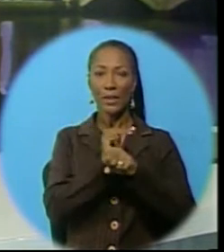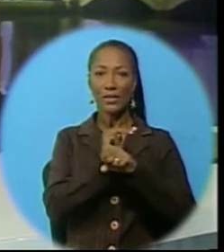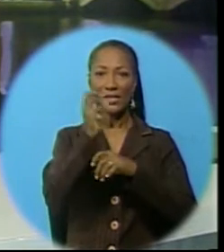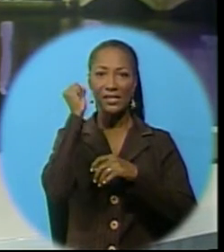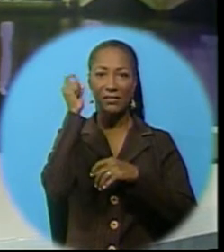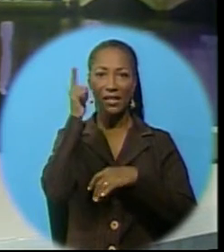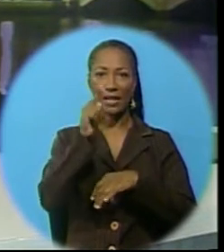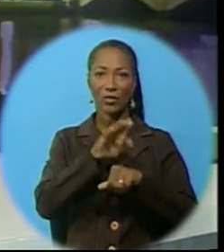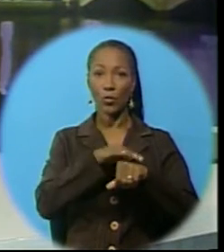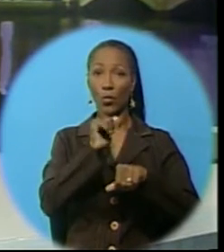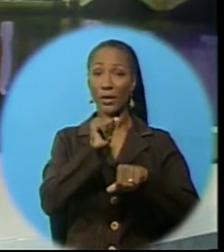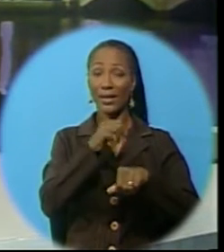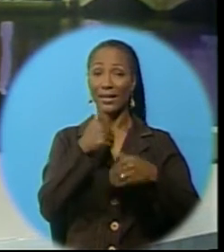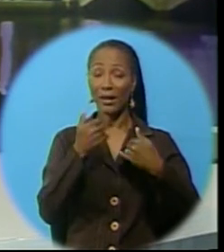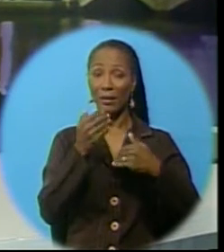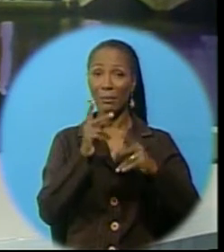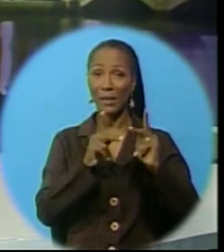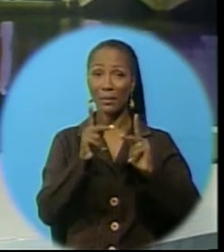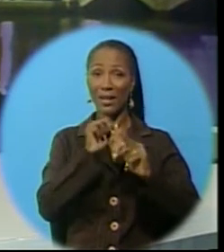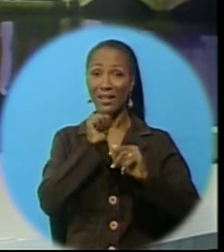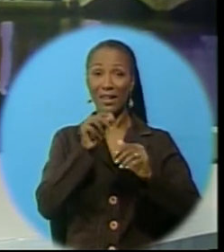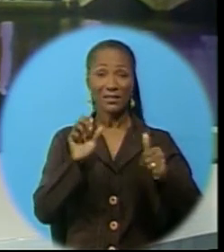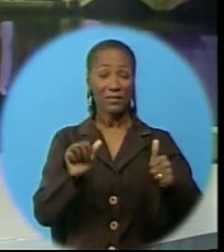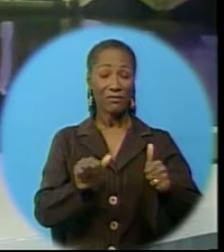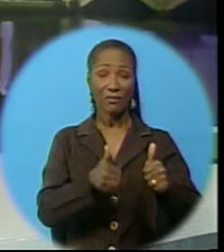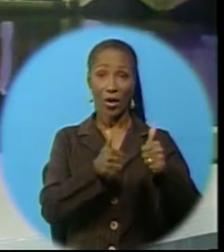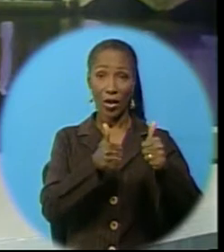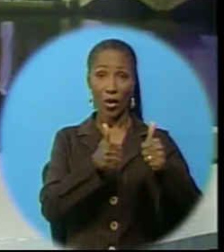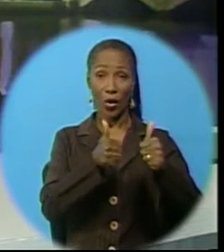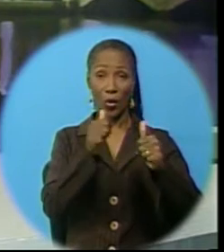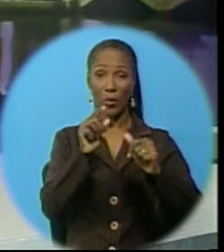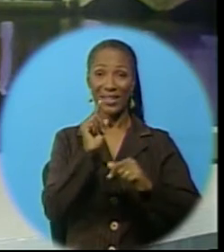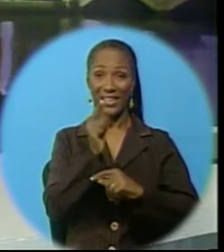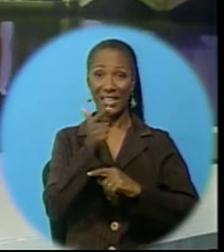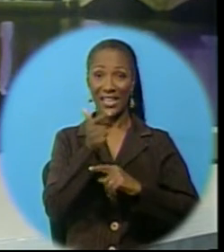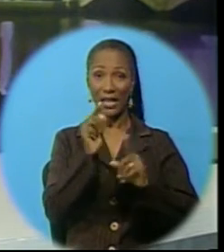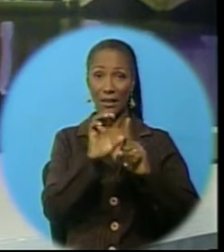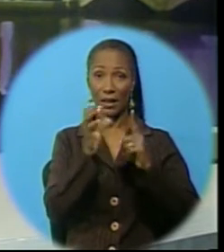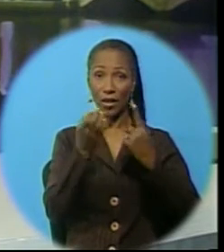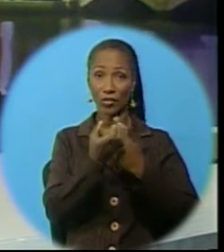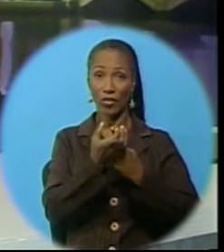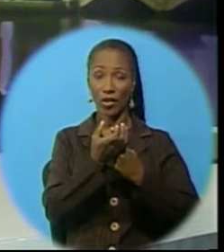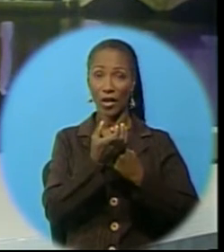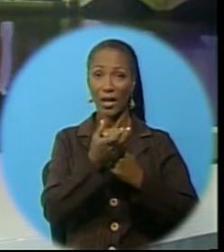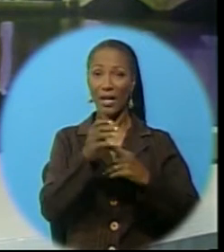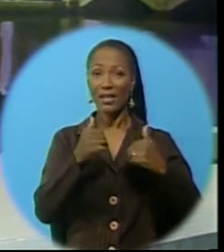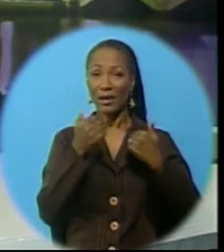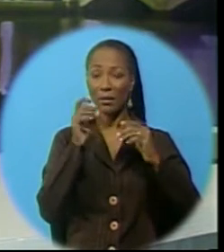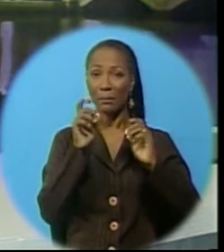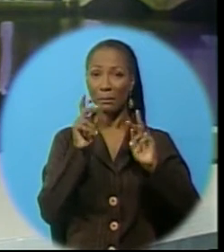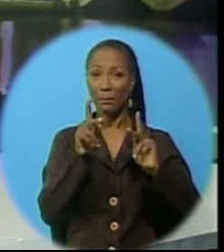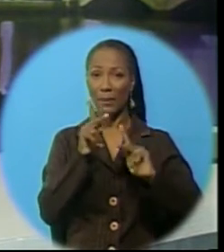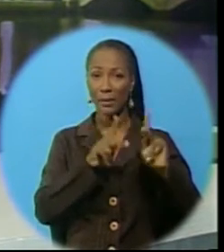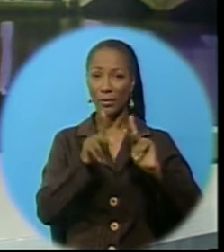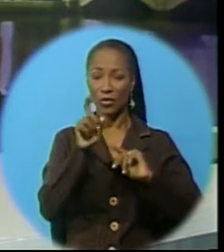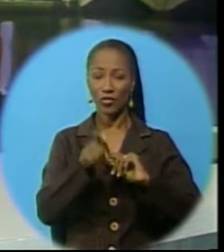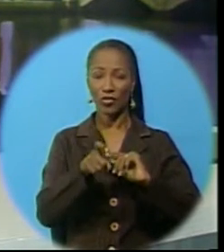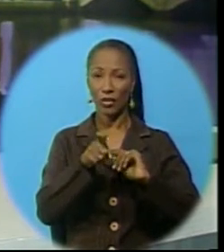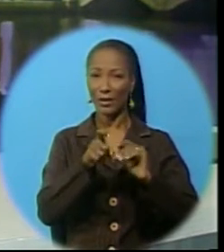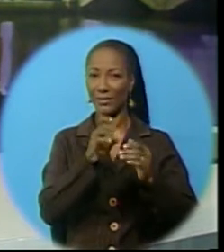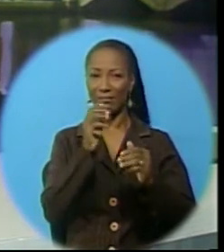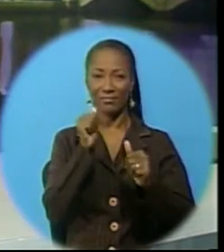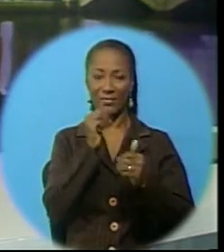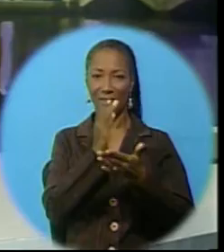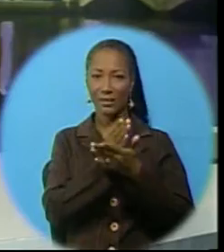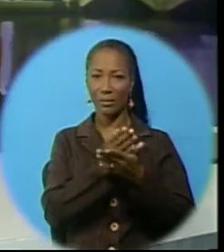Lashley is warning young people not to fall prey to the gun violence culture. He says this trend is one young people should refrain from.